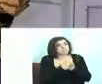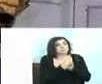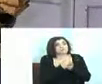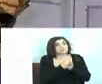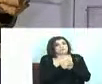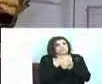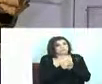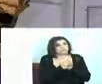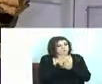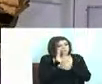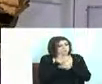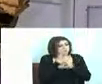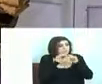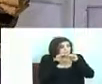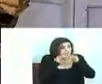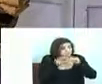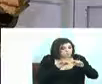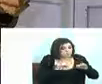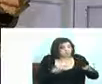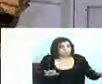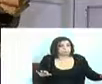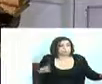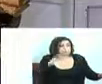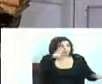This is about to be poured out for you.